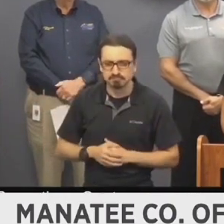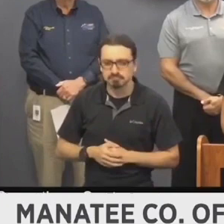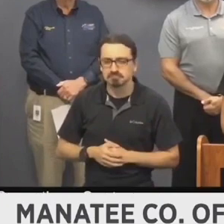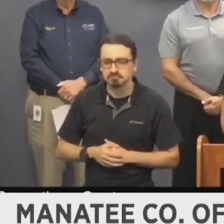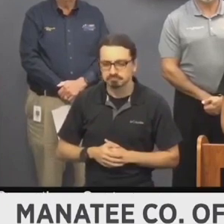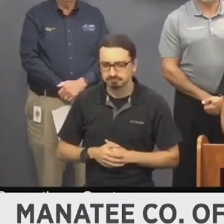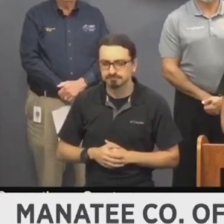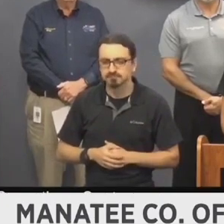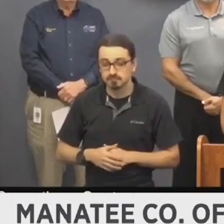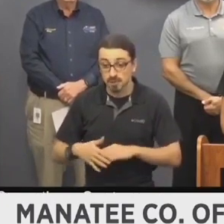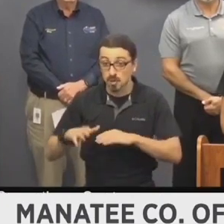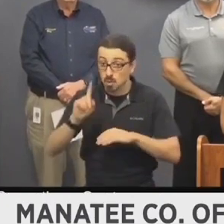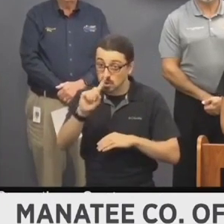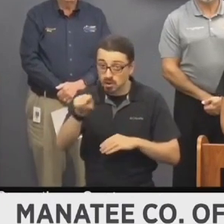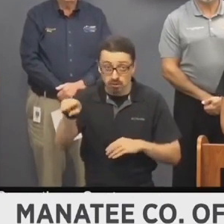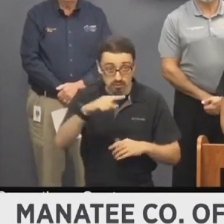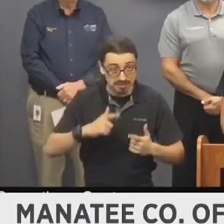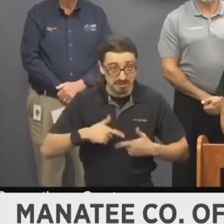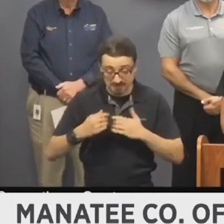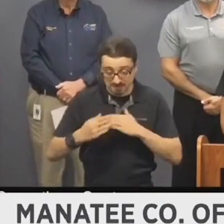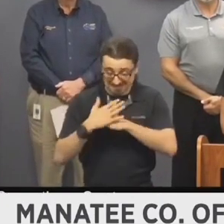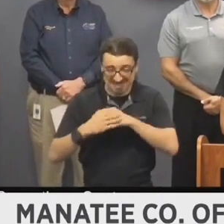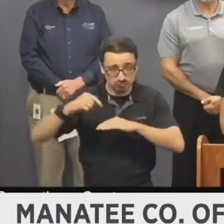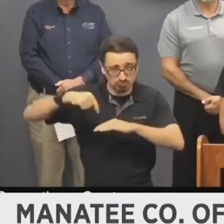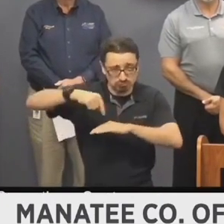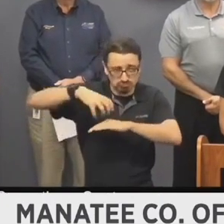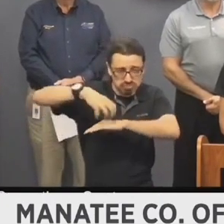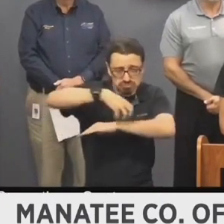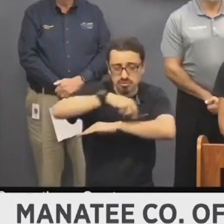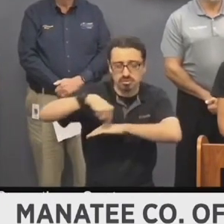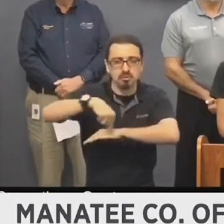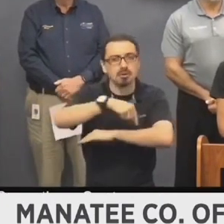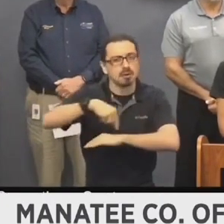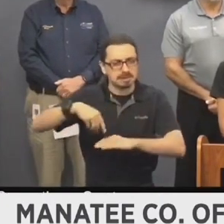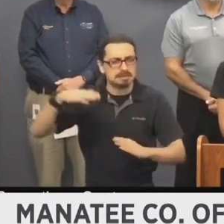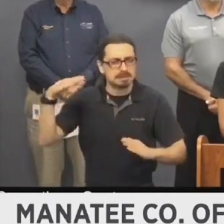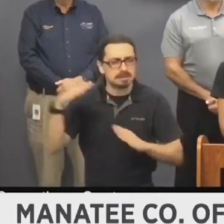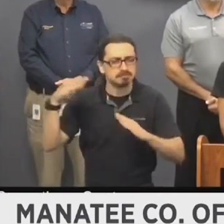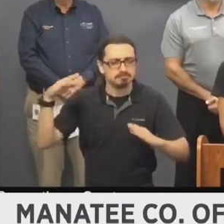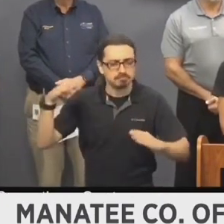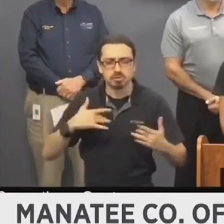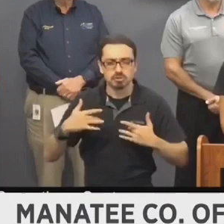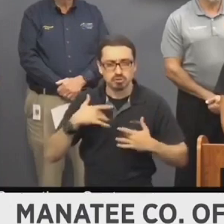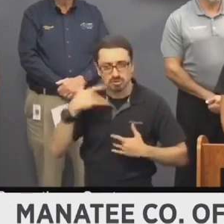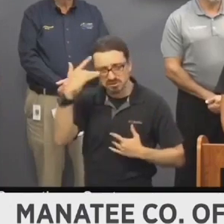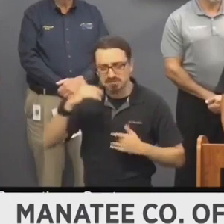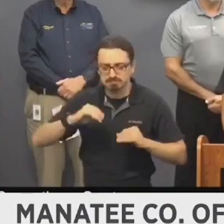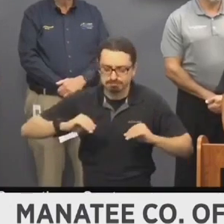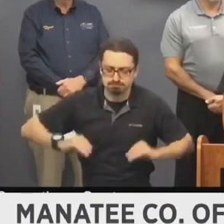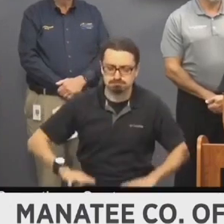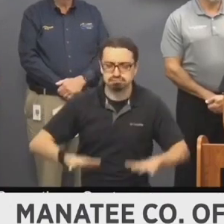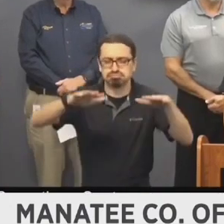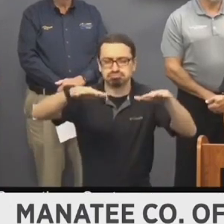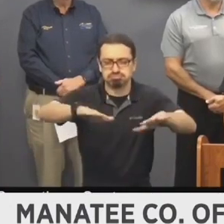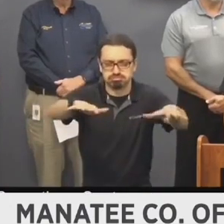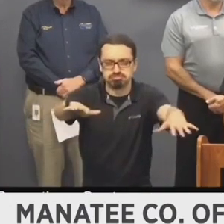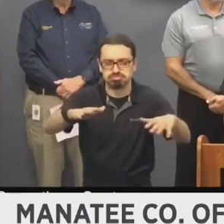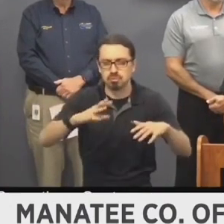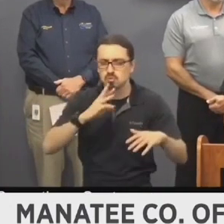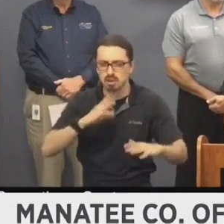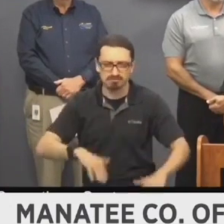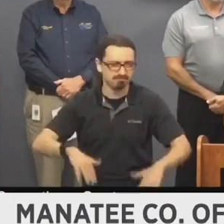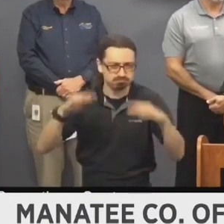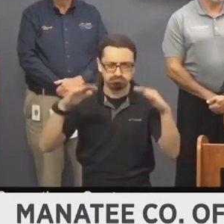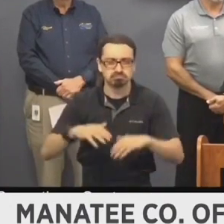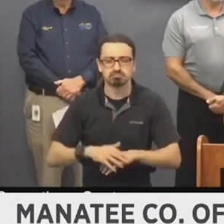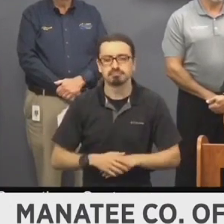the higher wind gusts and they will see the surge. Talk about the importance of having these teams that were mentioned